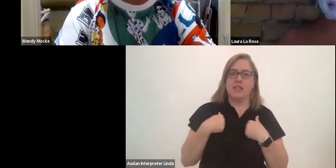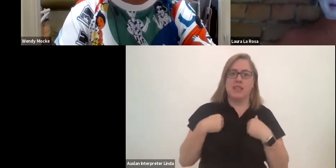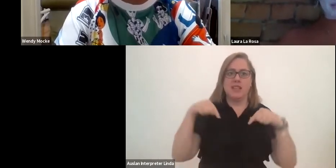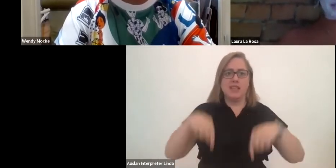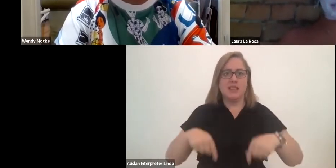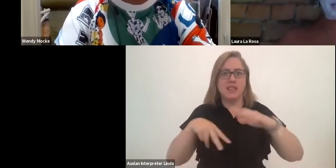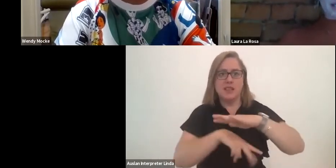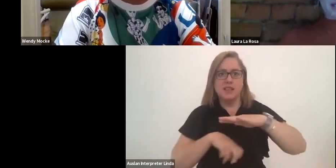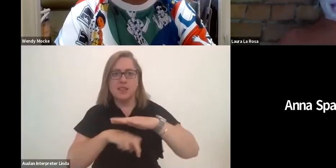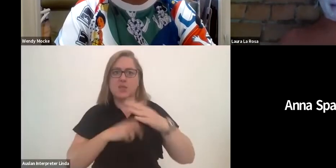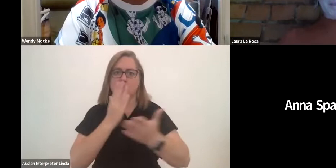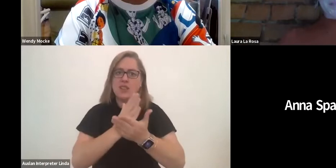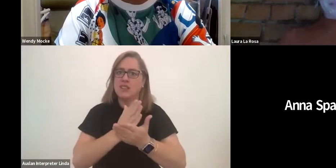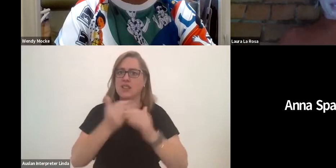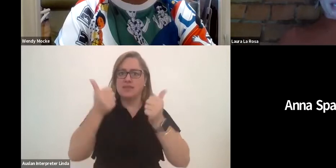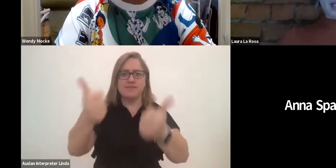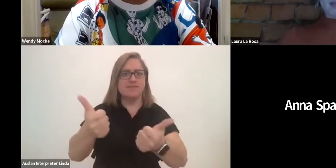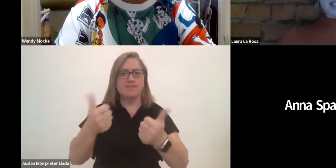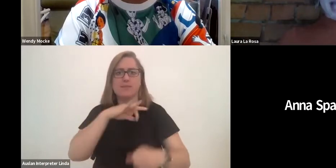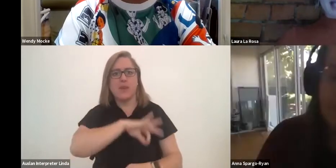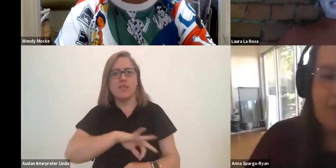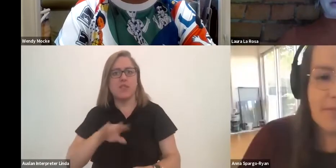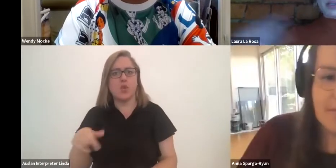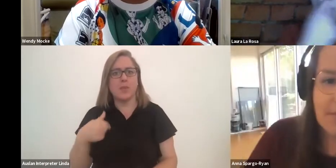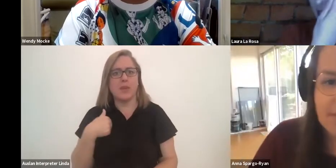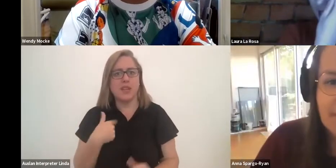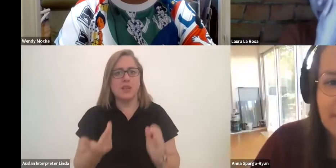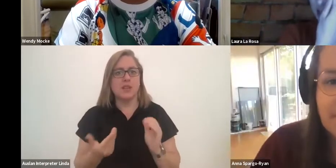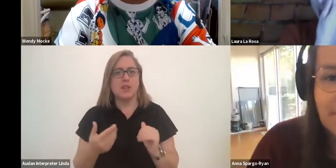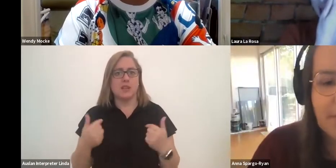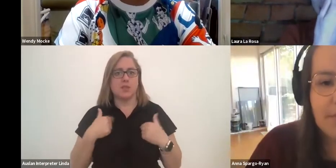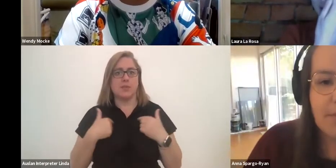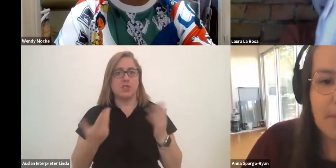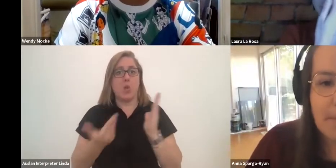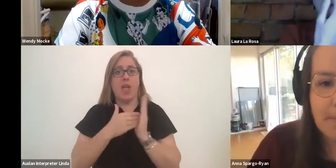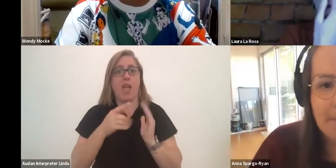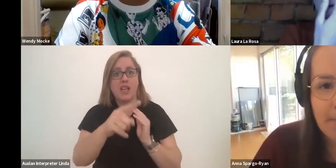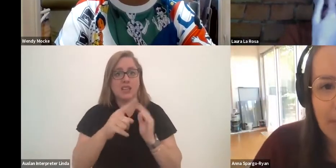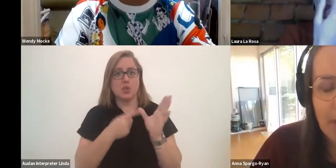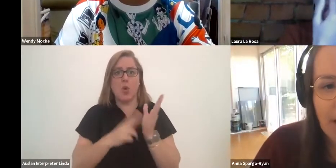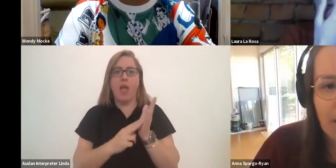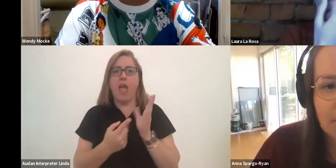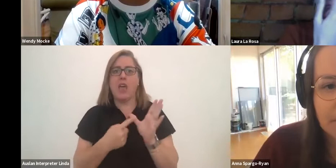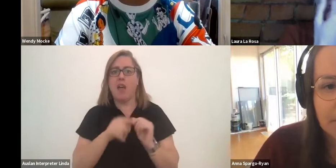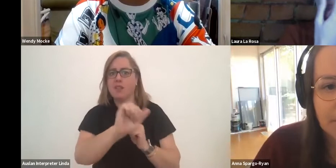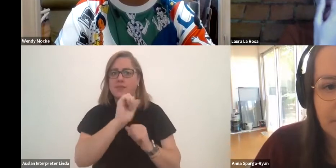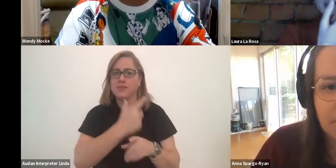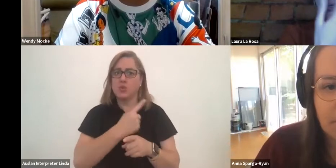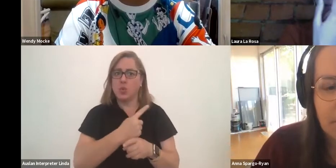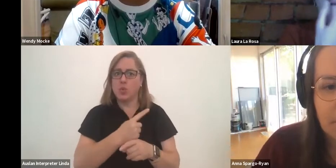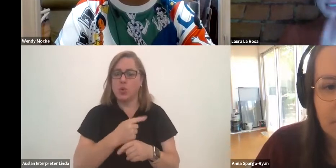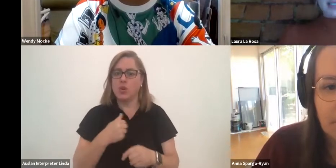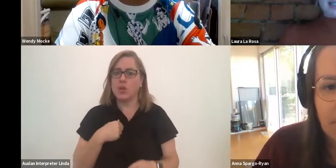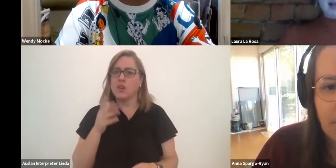very therapeutic. But just to add to what Anna was saying, it's mm-hmm. very bizarre when you have some sort of